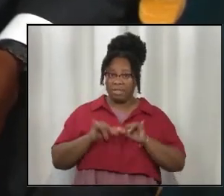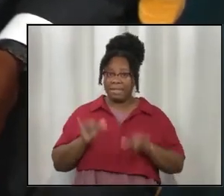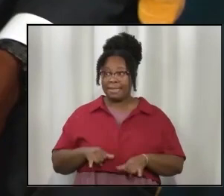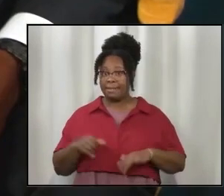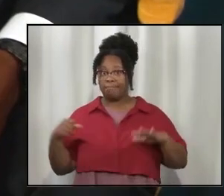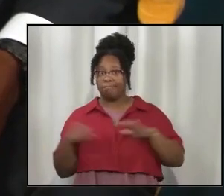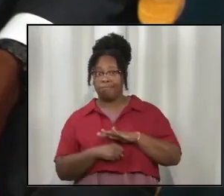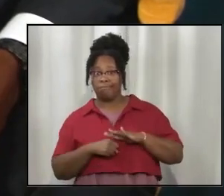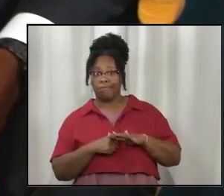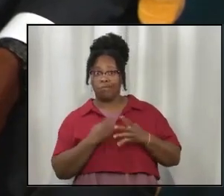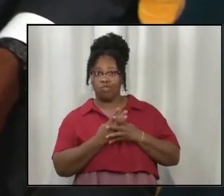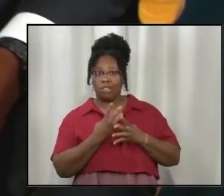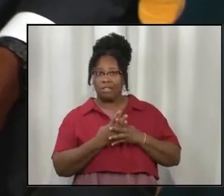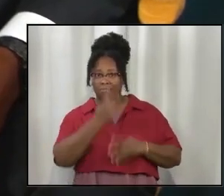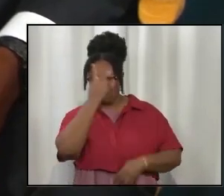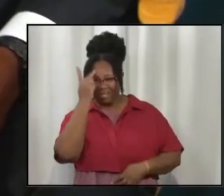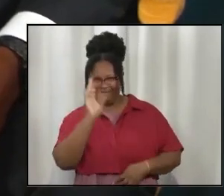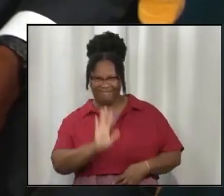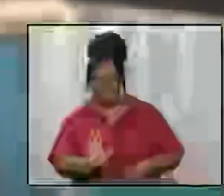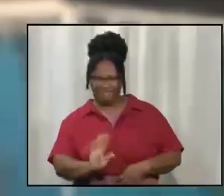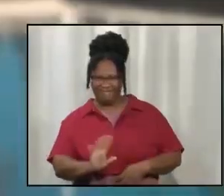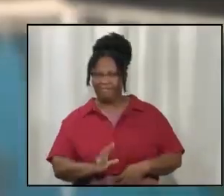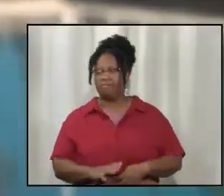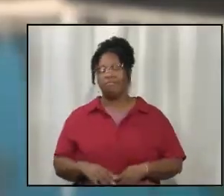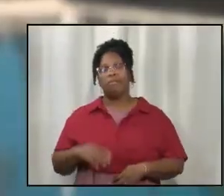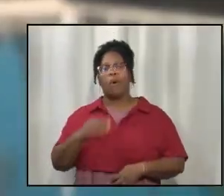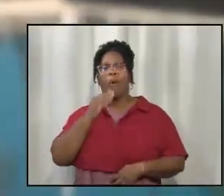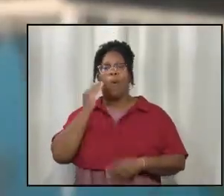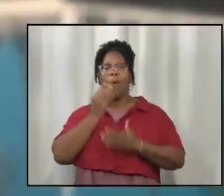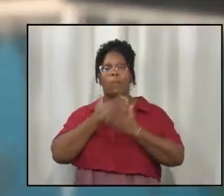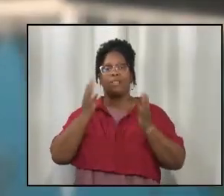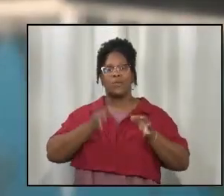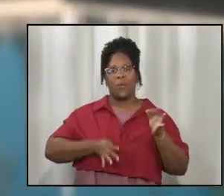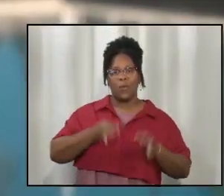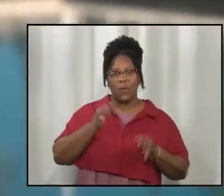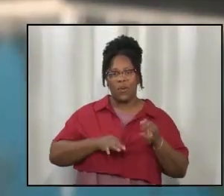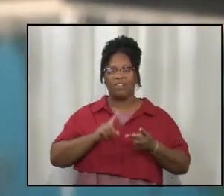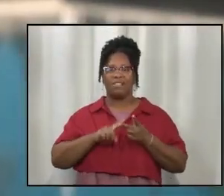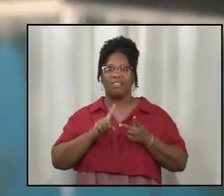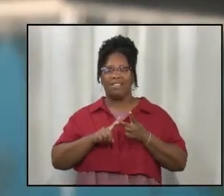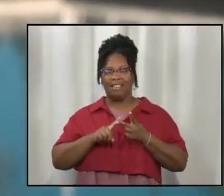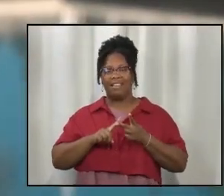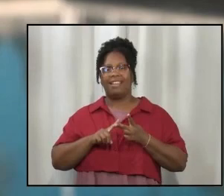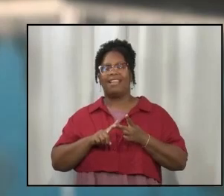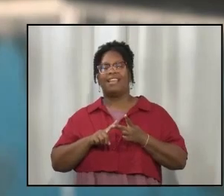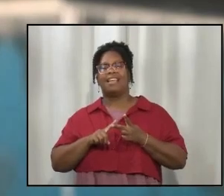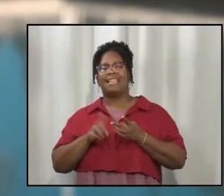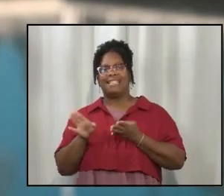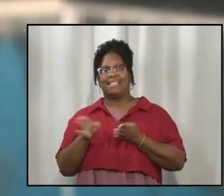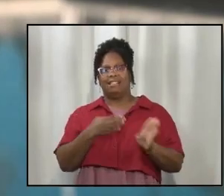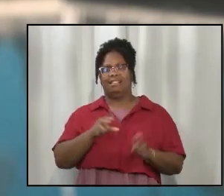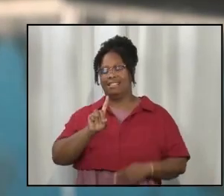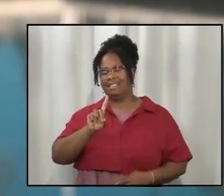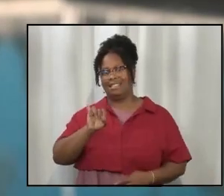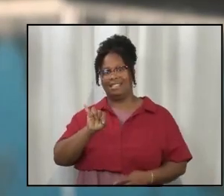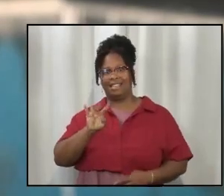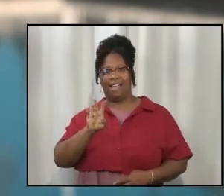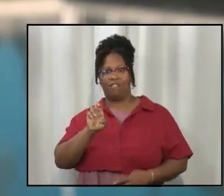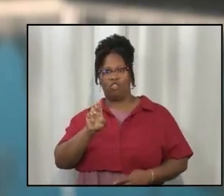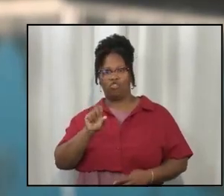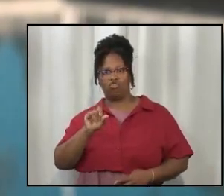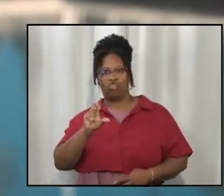homeless court and law enforcement assisted diversion and our priority access diversion program. All of these are really